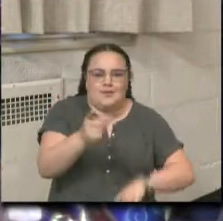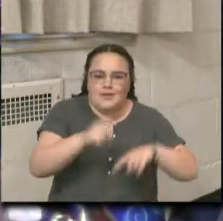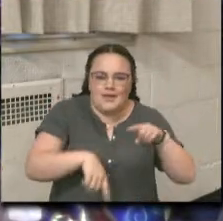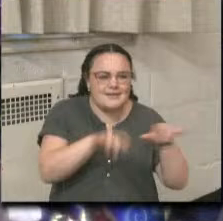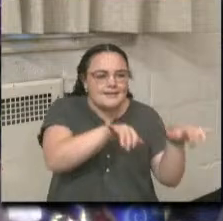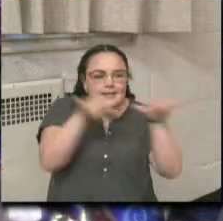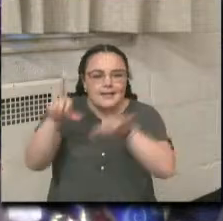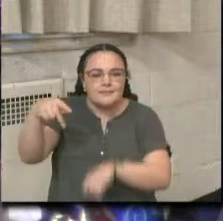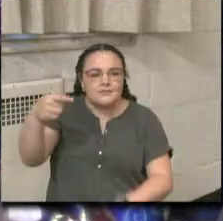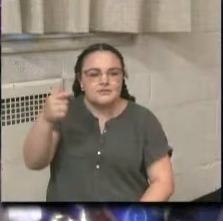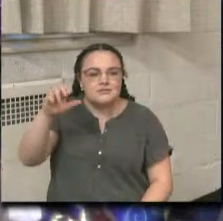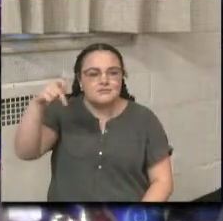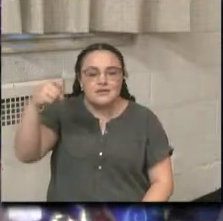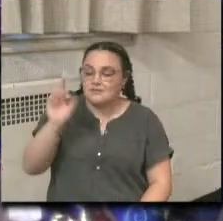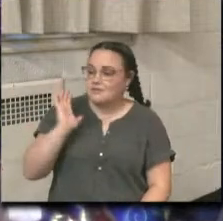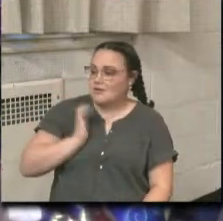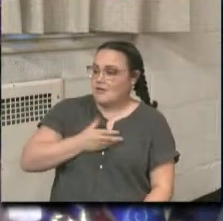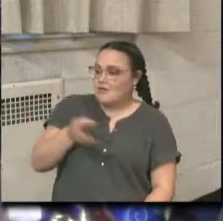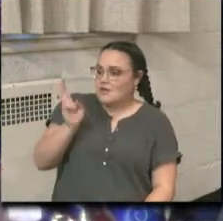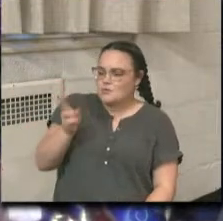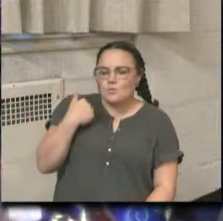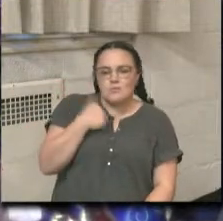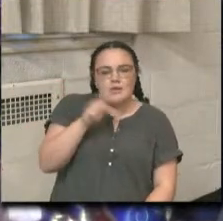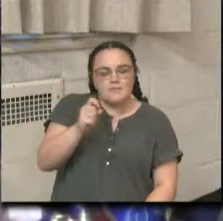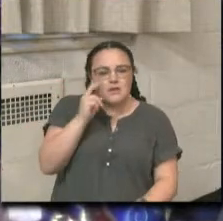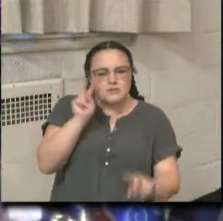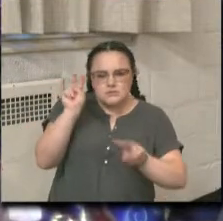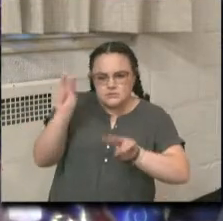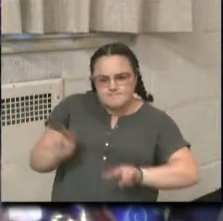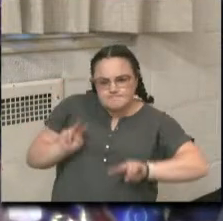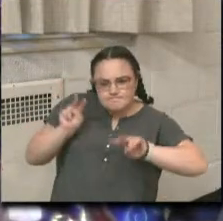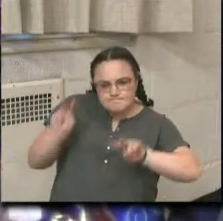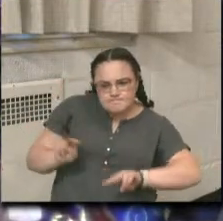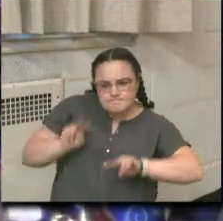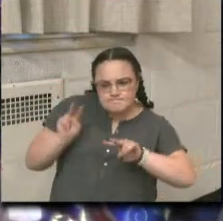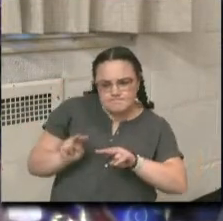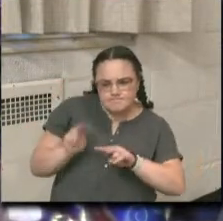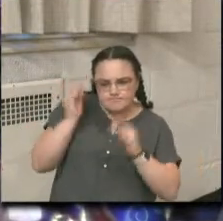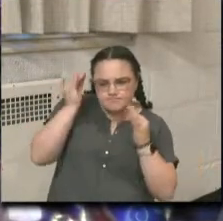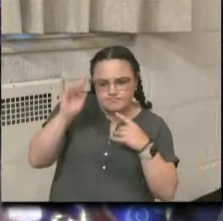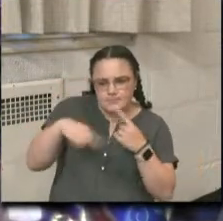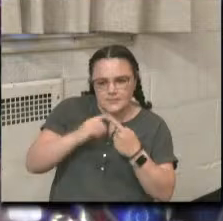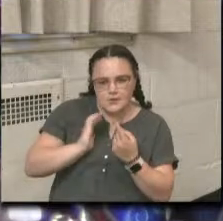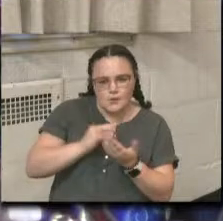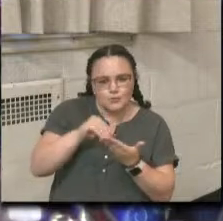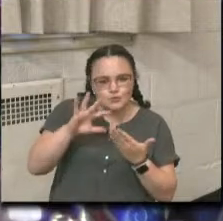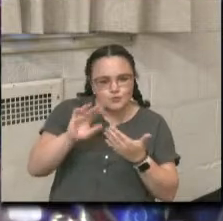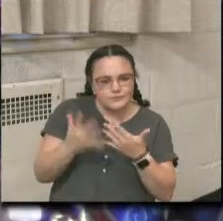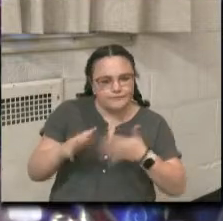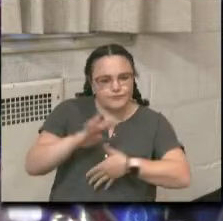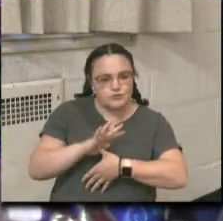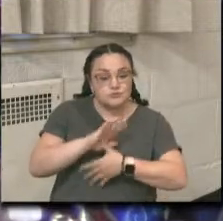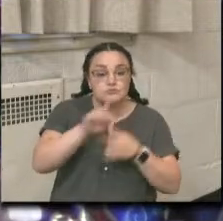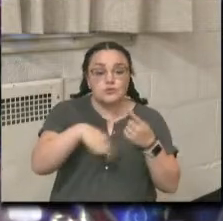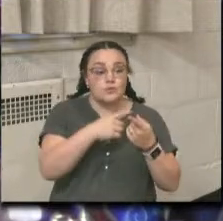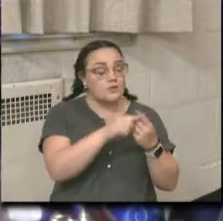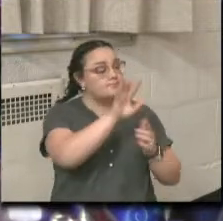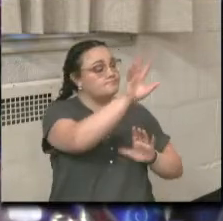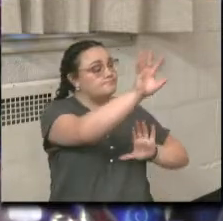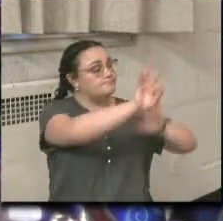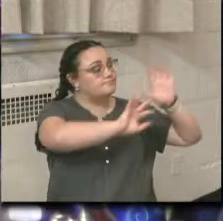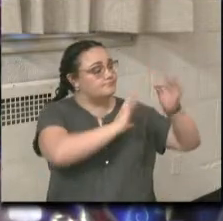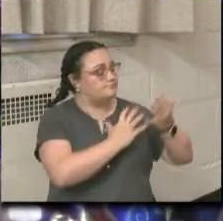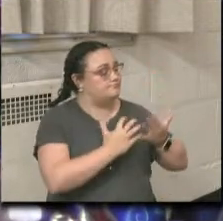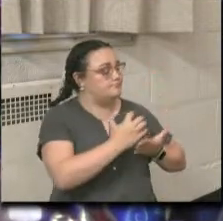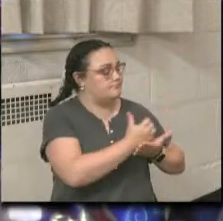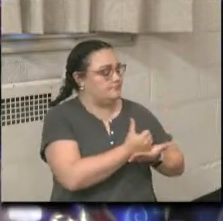history to make important decisions that keep our scholars at the forefront. Once harvested, the coffee cherries